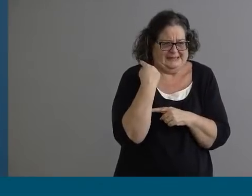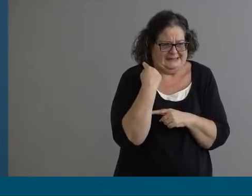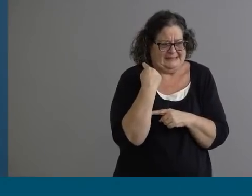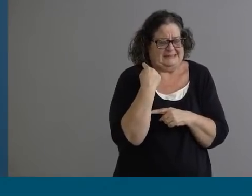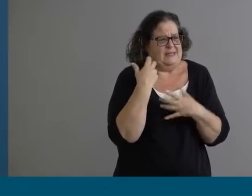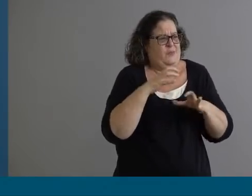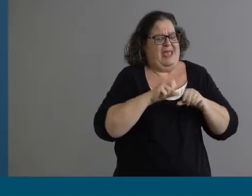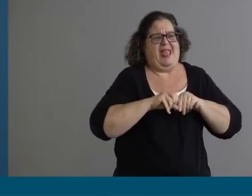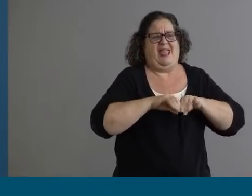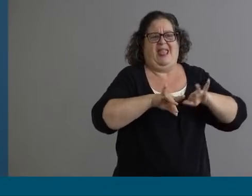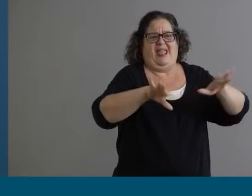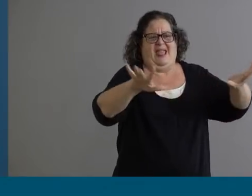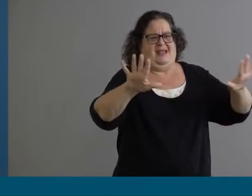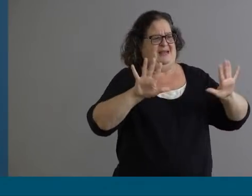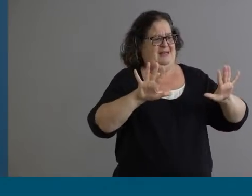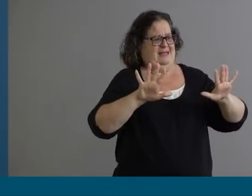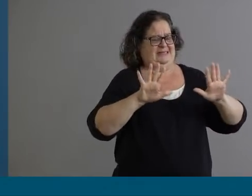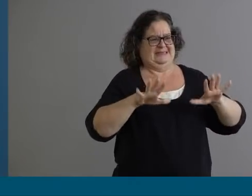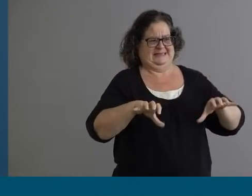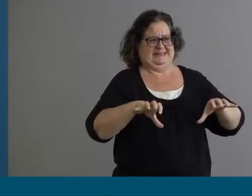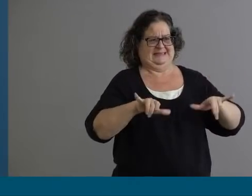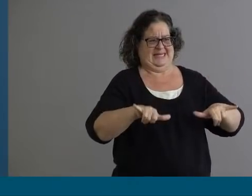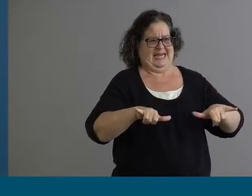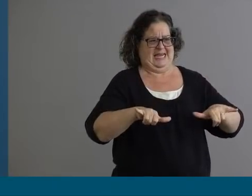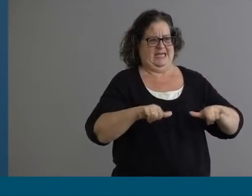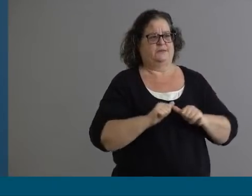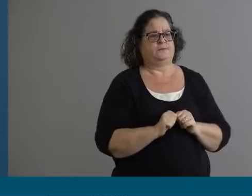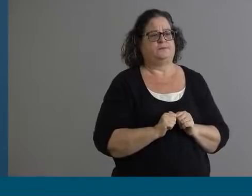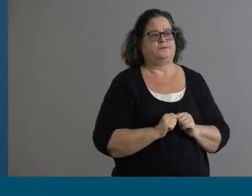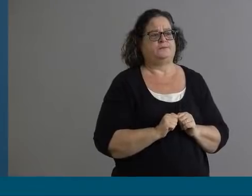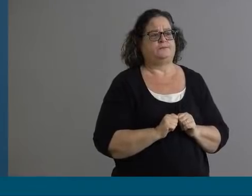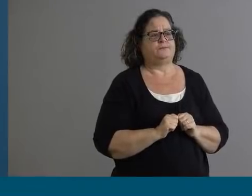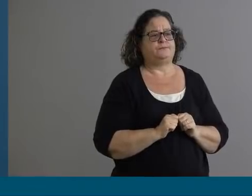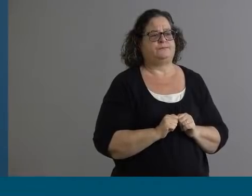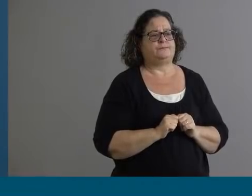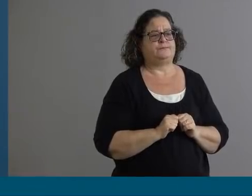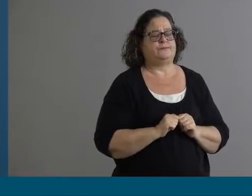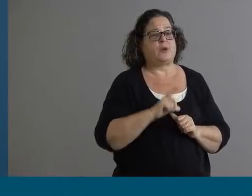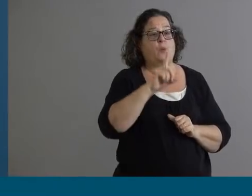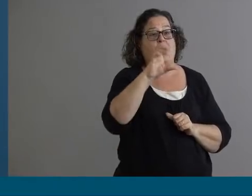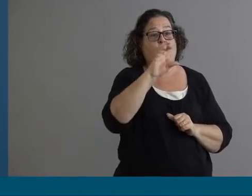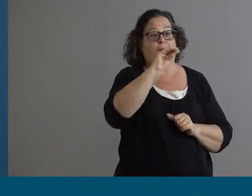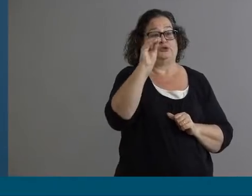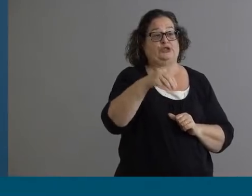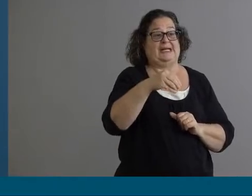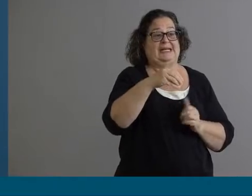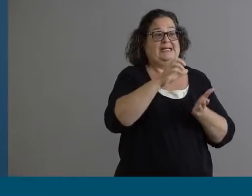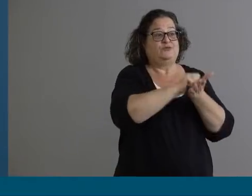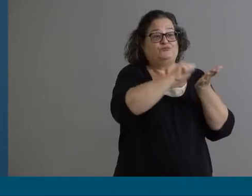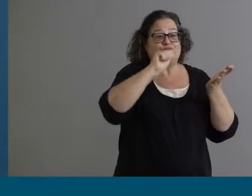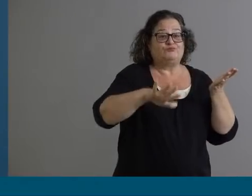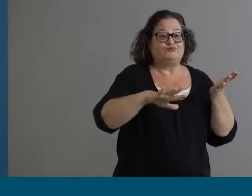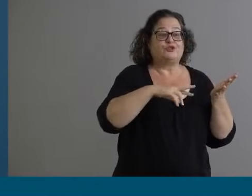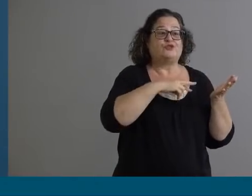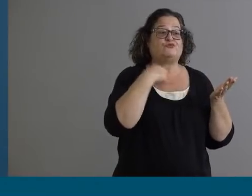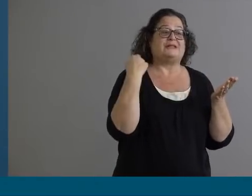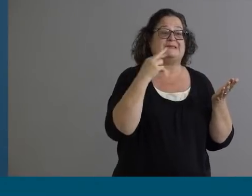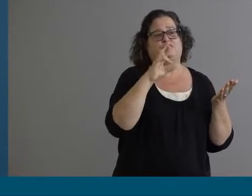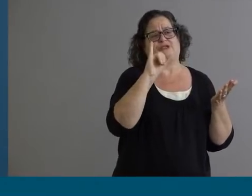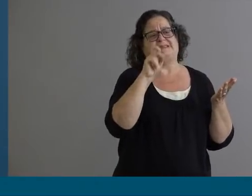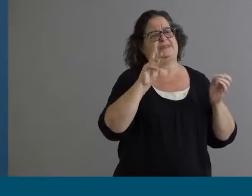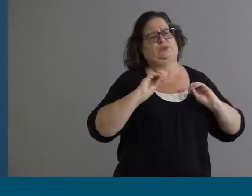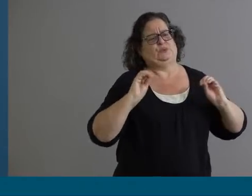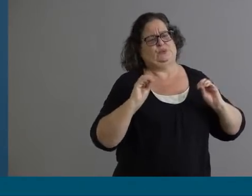today to talk about risk removal. It's about making the best decision possible to